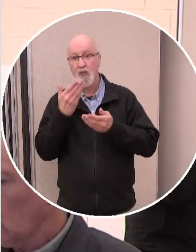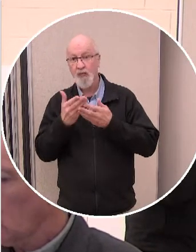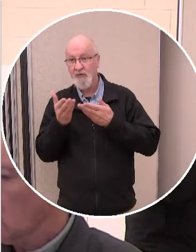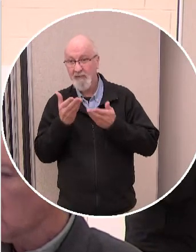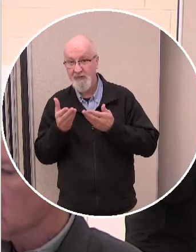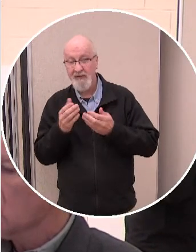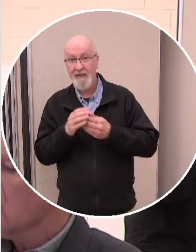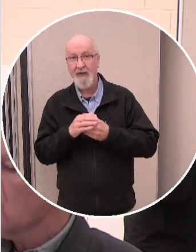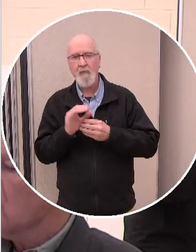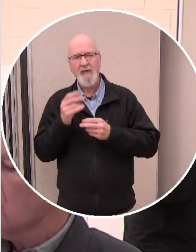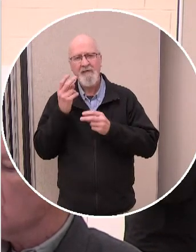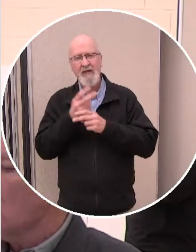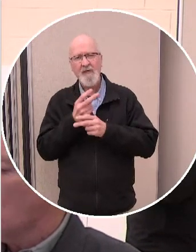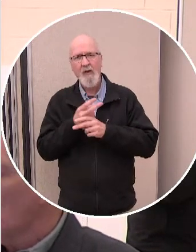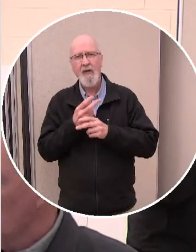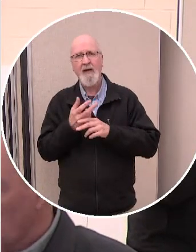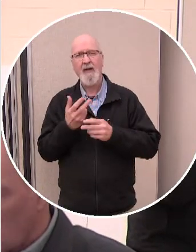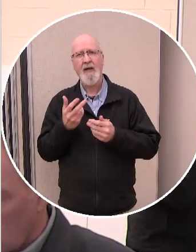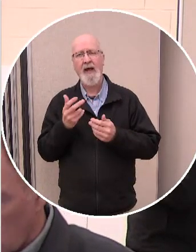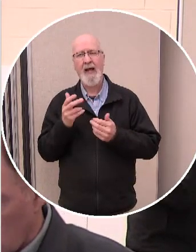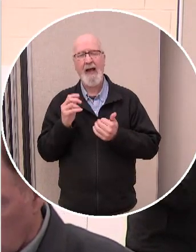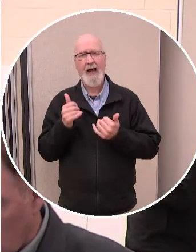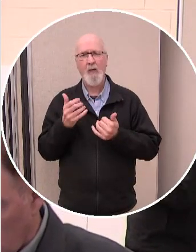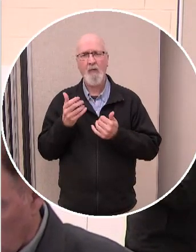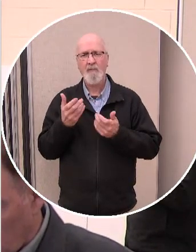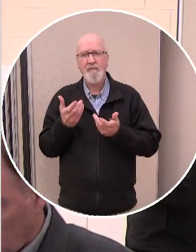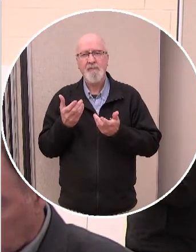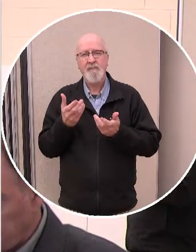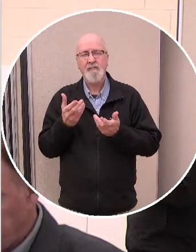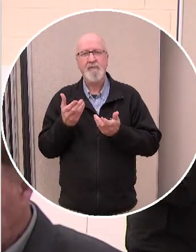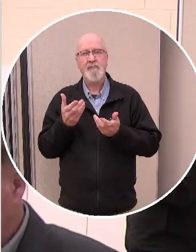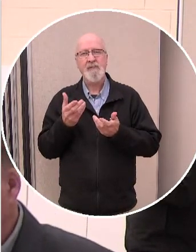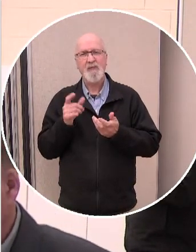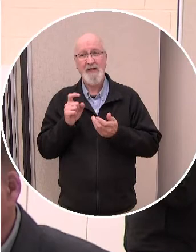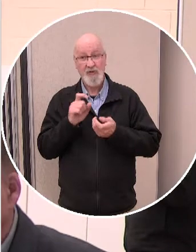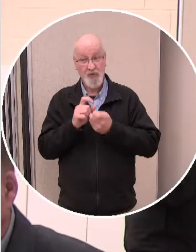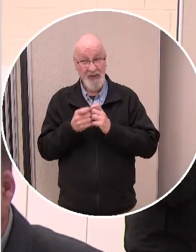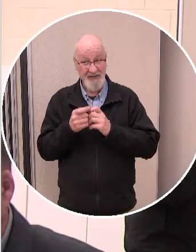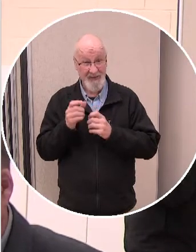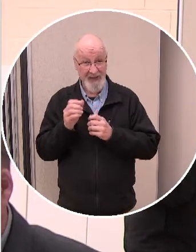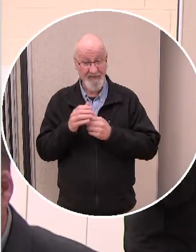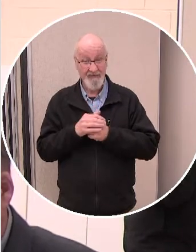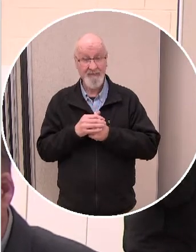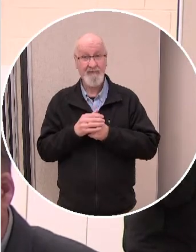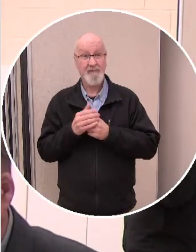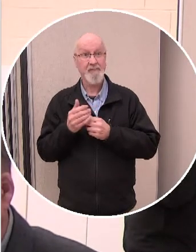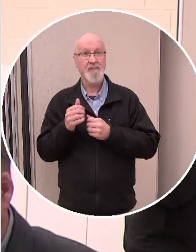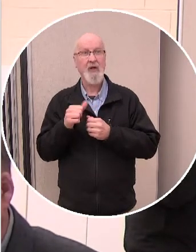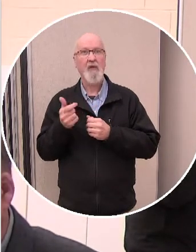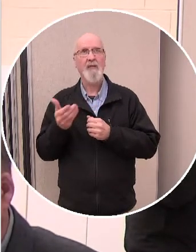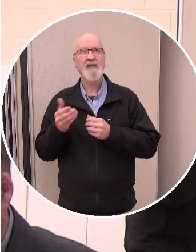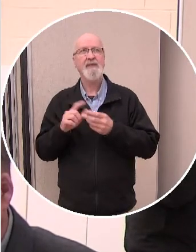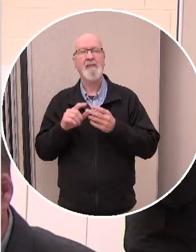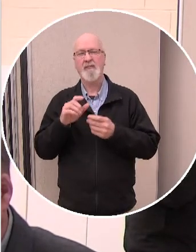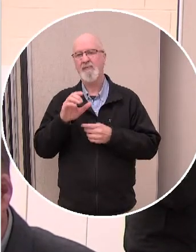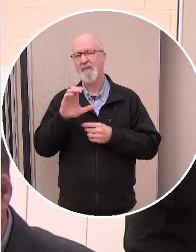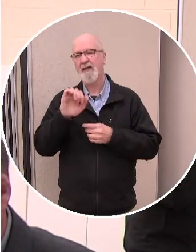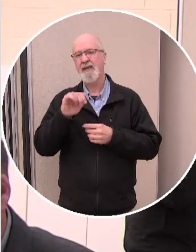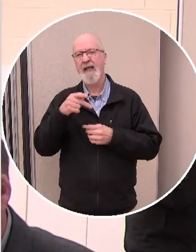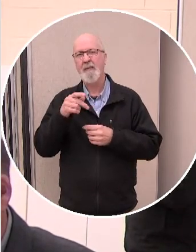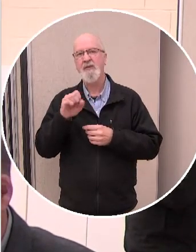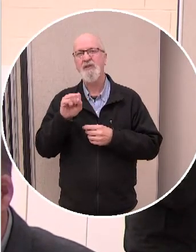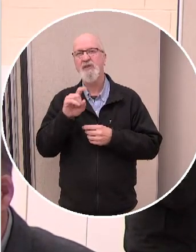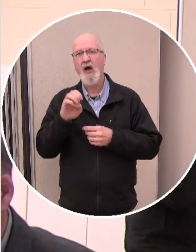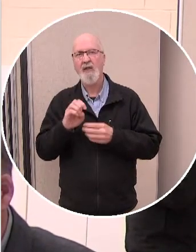to determine how the board can enact change if required. Other items proposed for review were cap size,